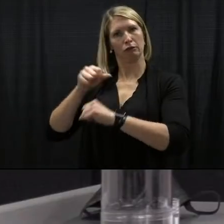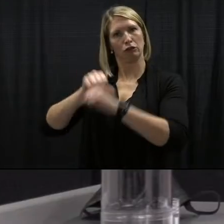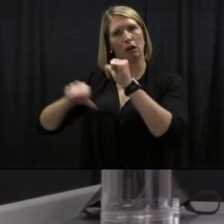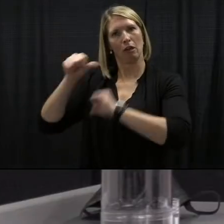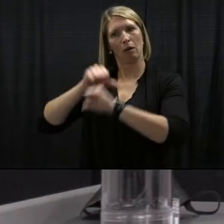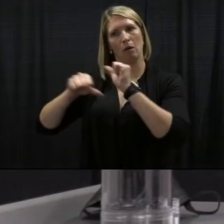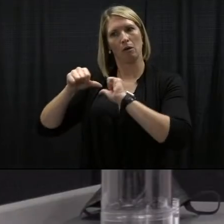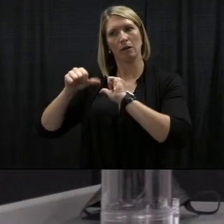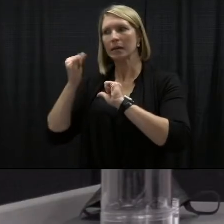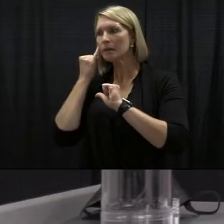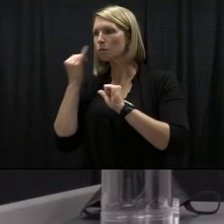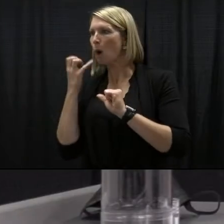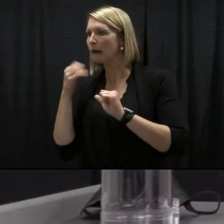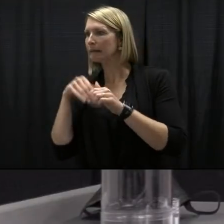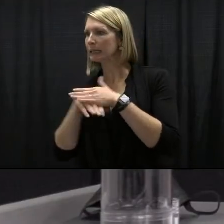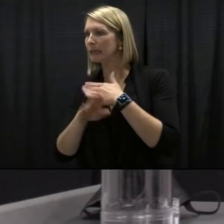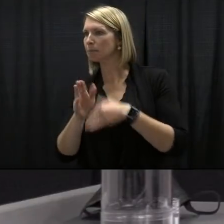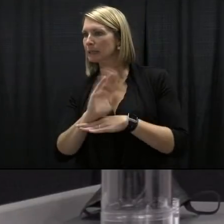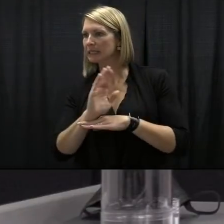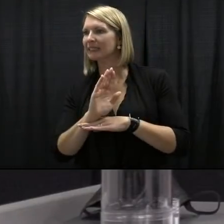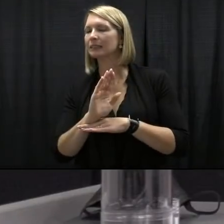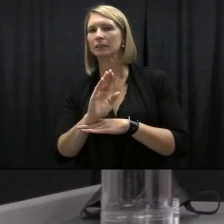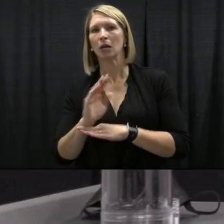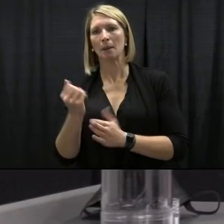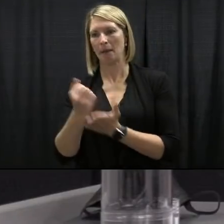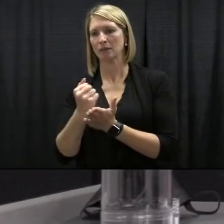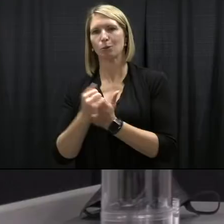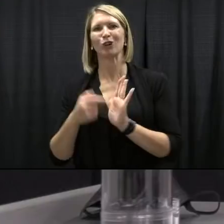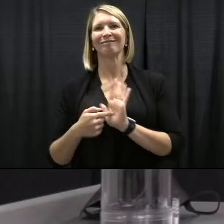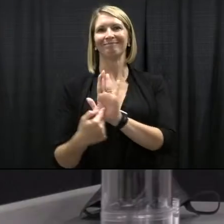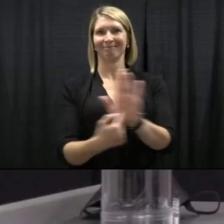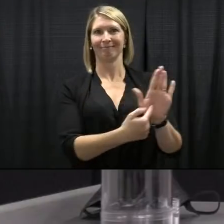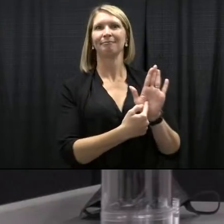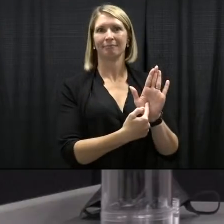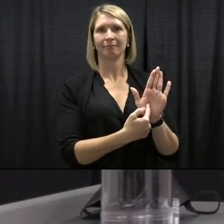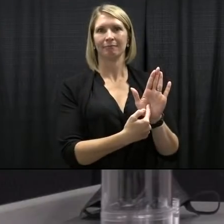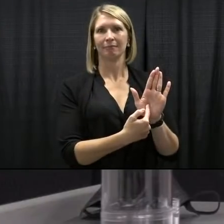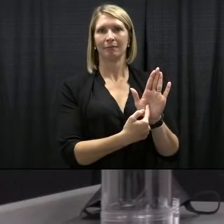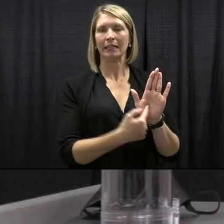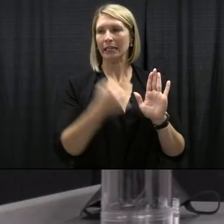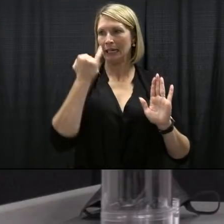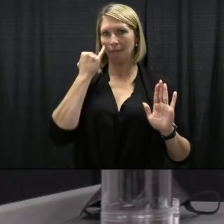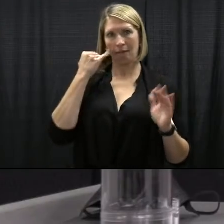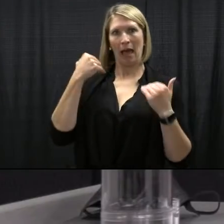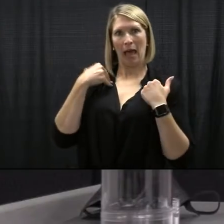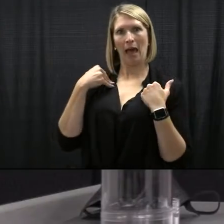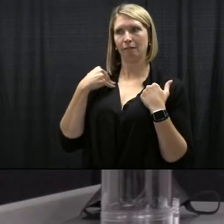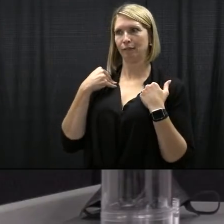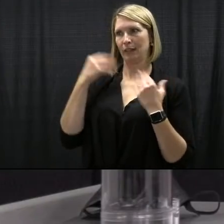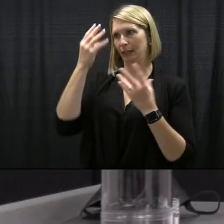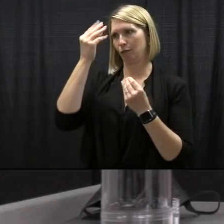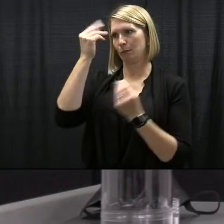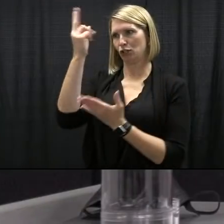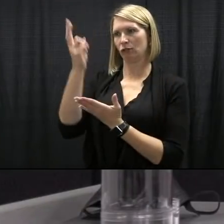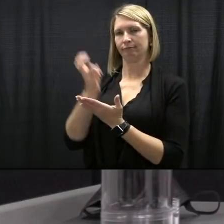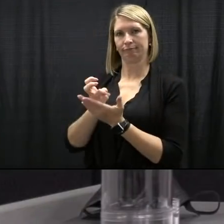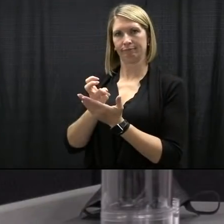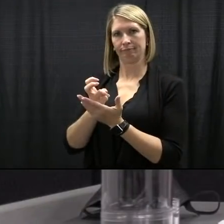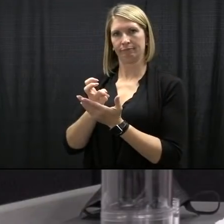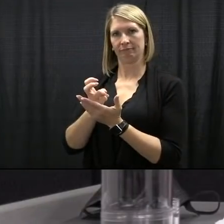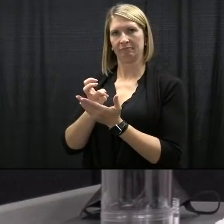visit. This certified record of proof of vaccination allows access to a business or venue. The record can be